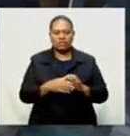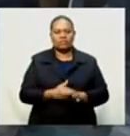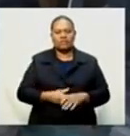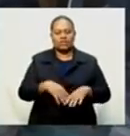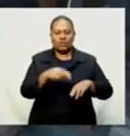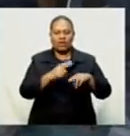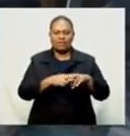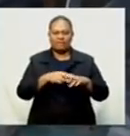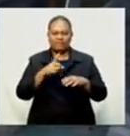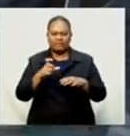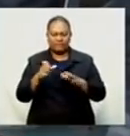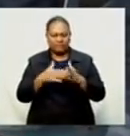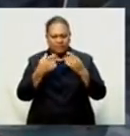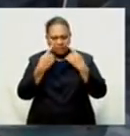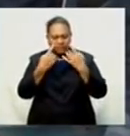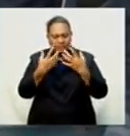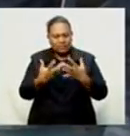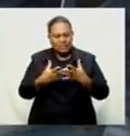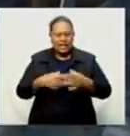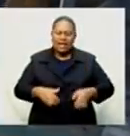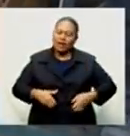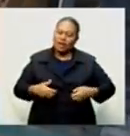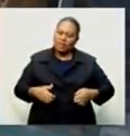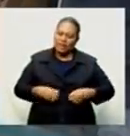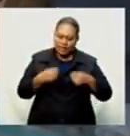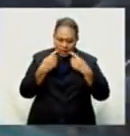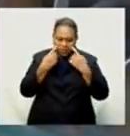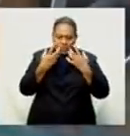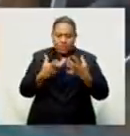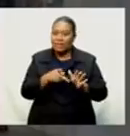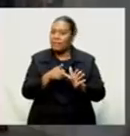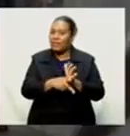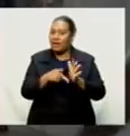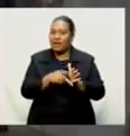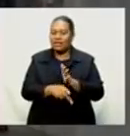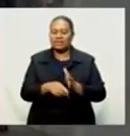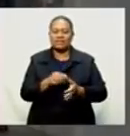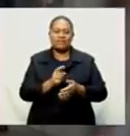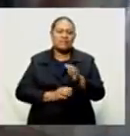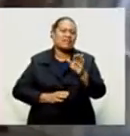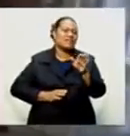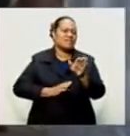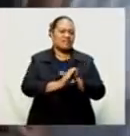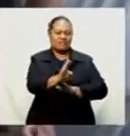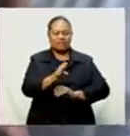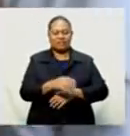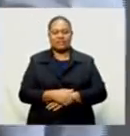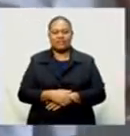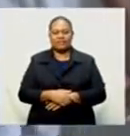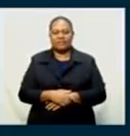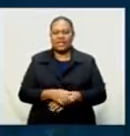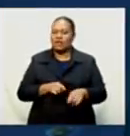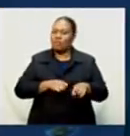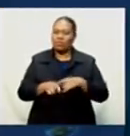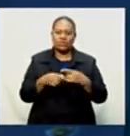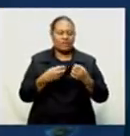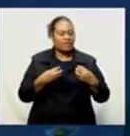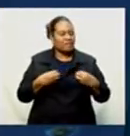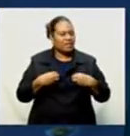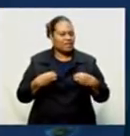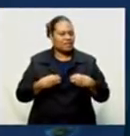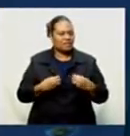has also noted significant complaints of exploitative pricing practices by certain essential businesses.